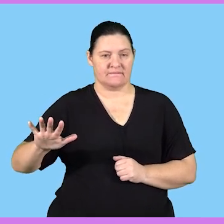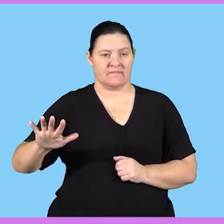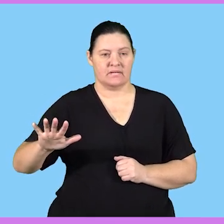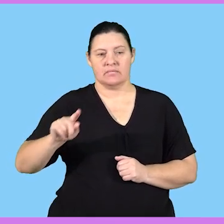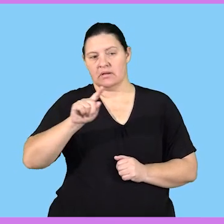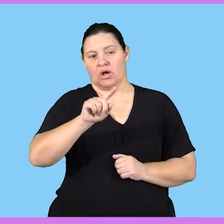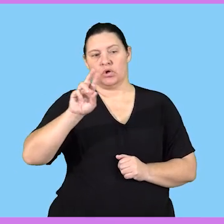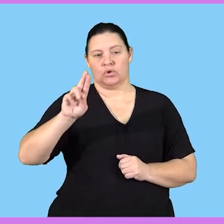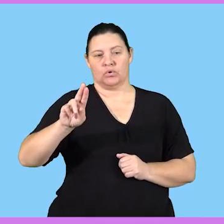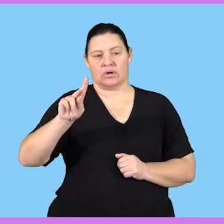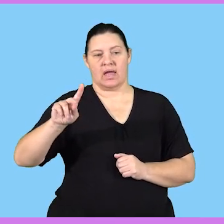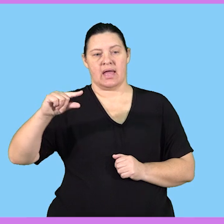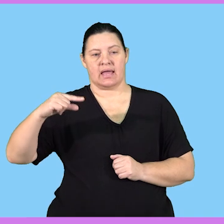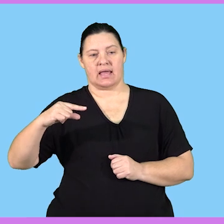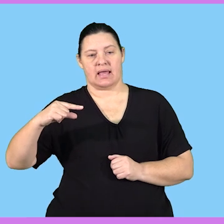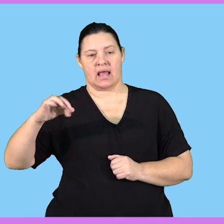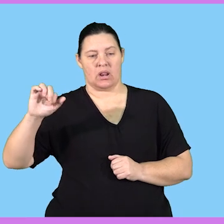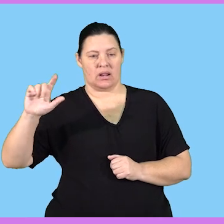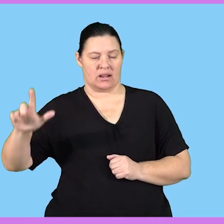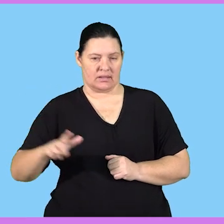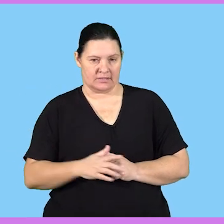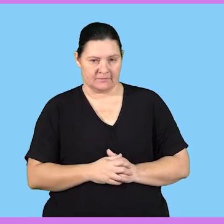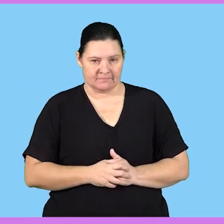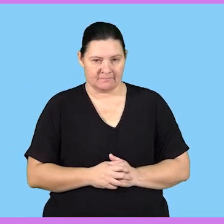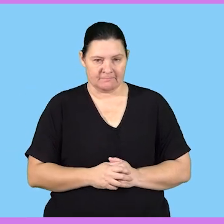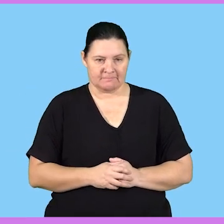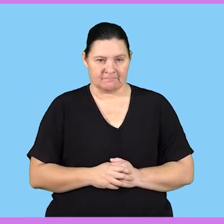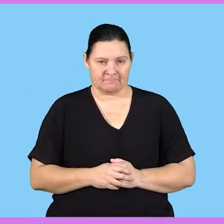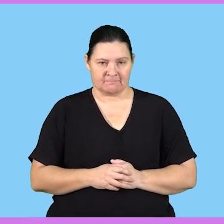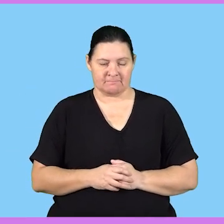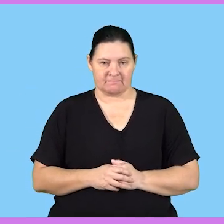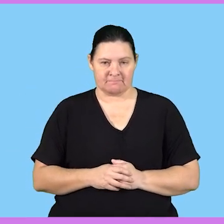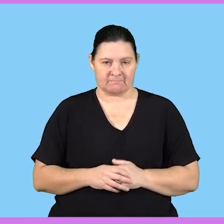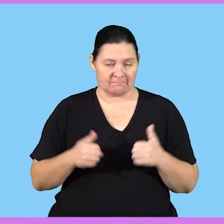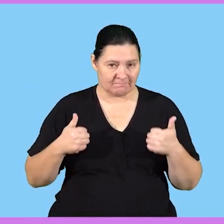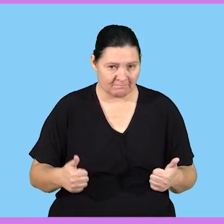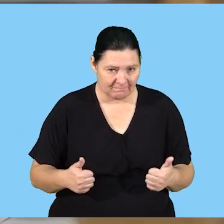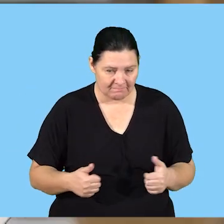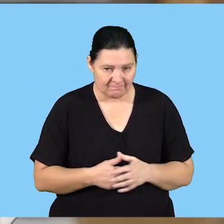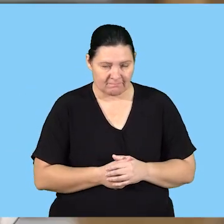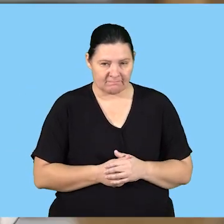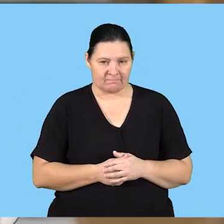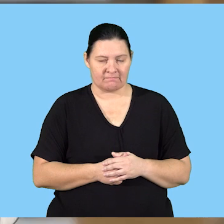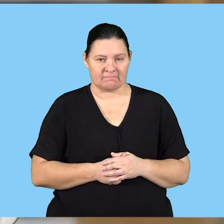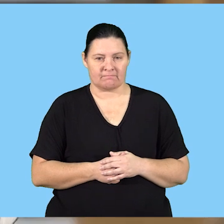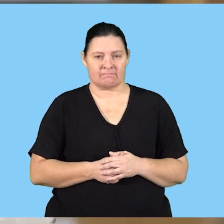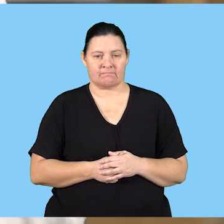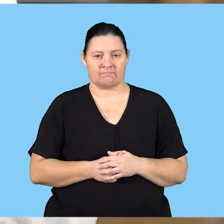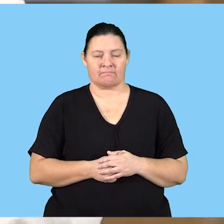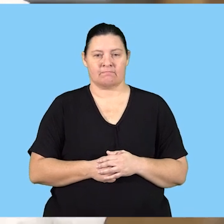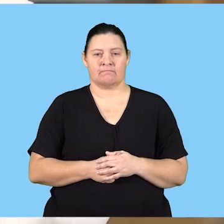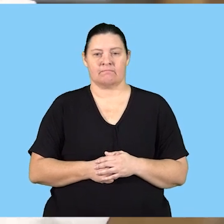9,8955. And remember now, it must be in gallons. All right, so I hope so far everything is making perfect sense.